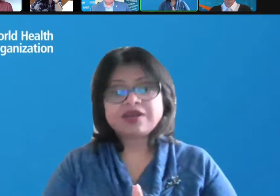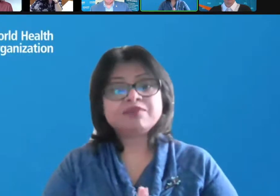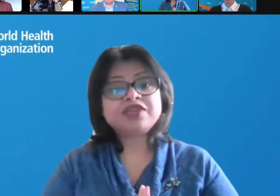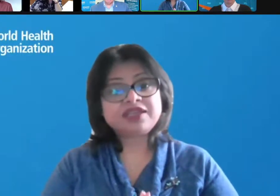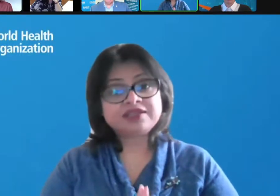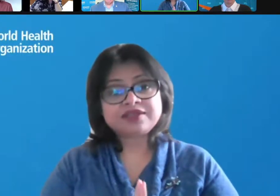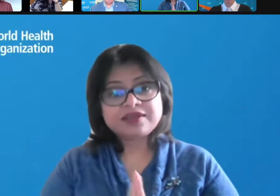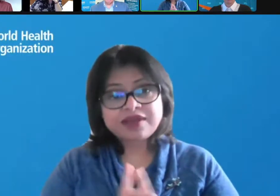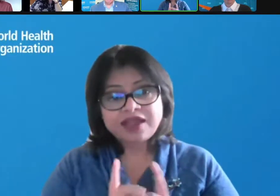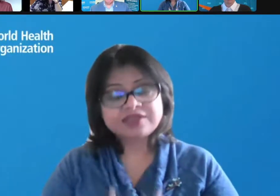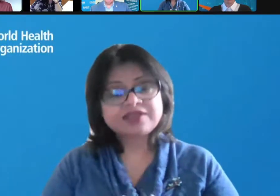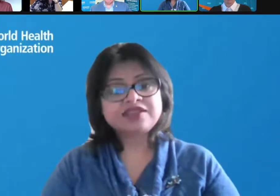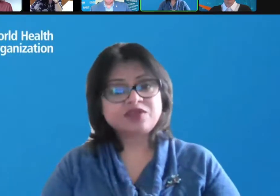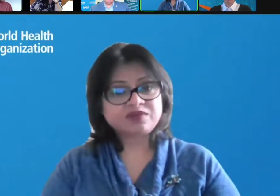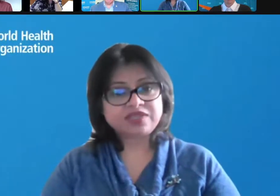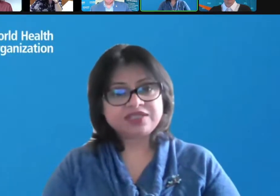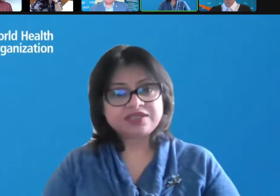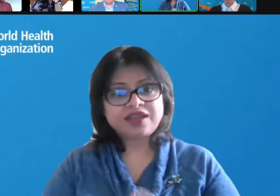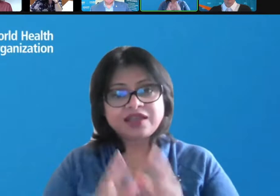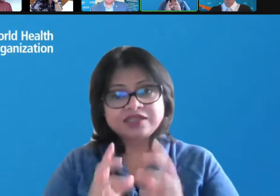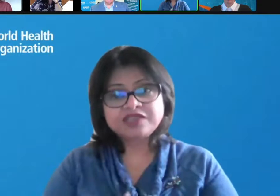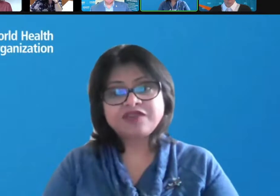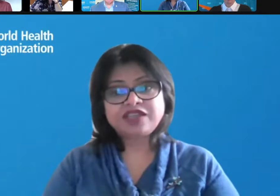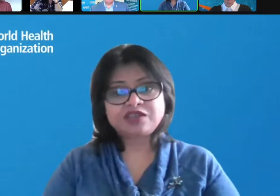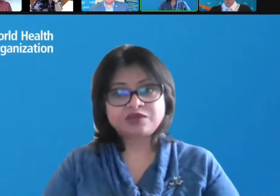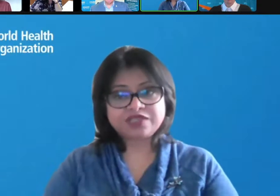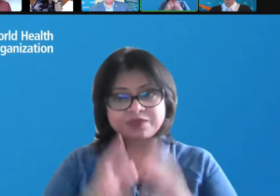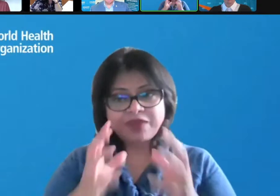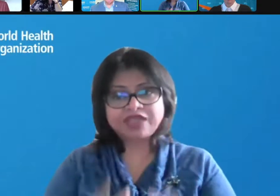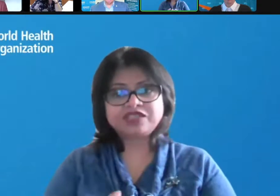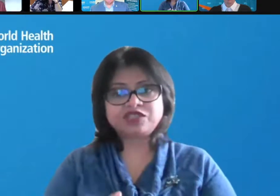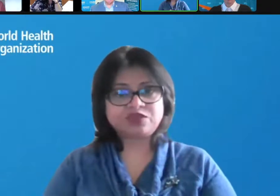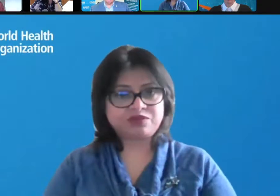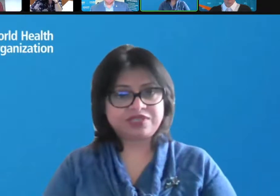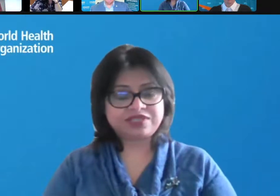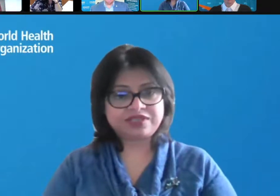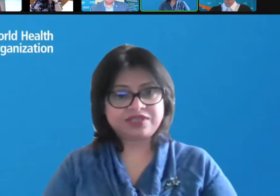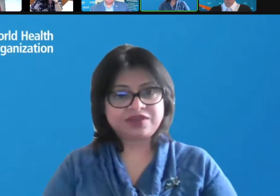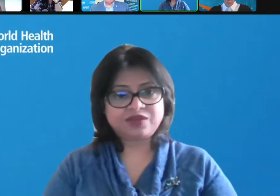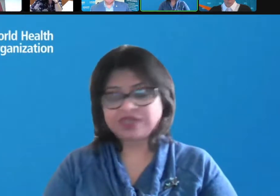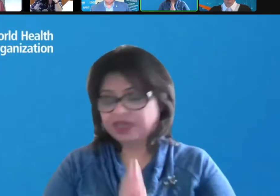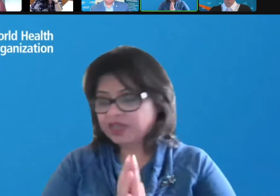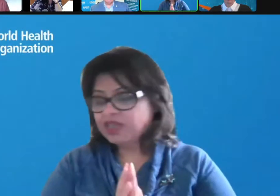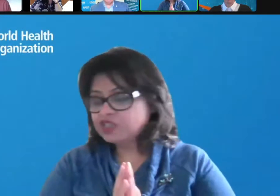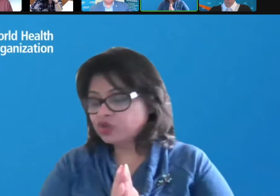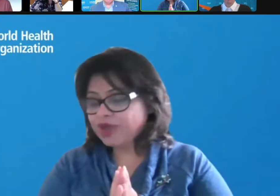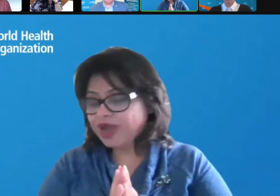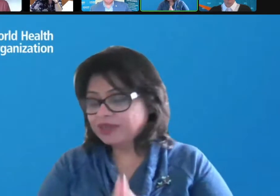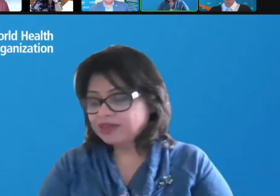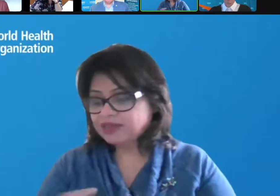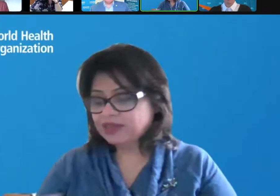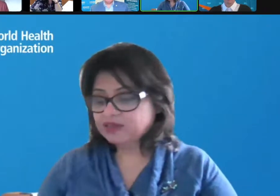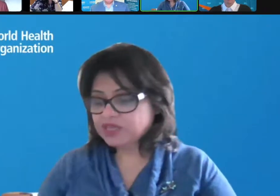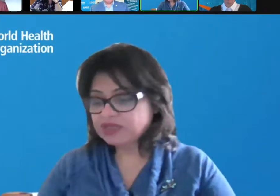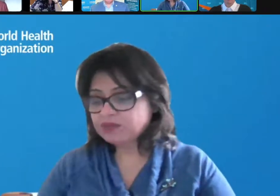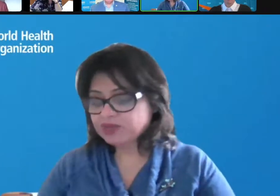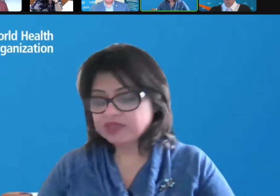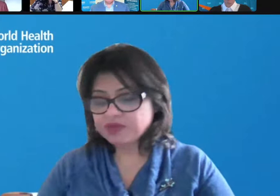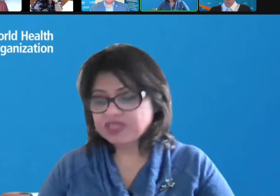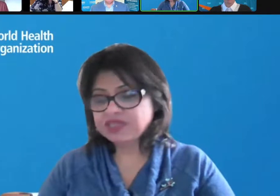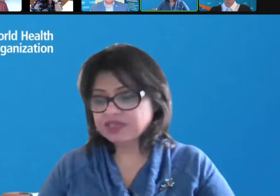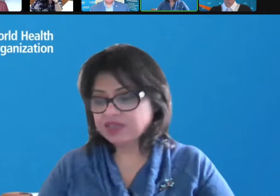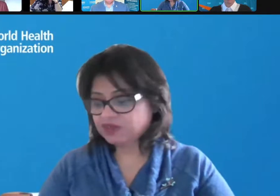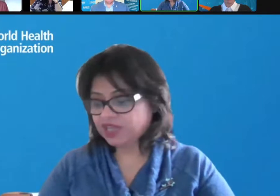of thumb is assessing your risk, identifying your risk, packaging your risk. Okay, so I think that